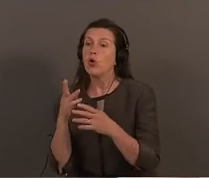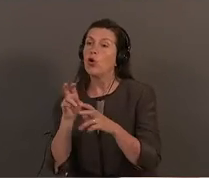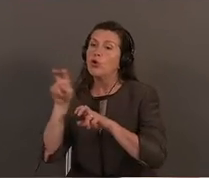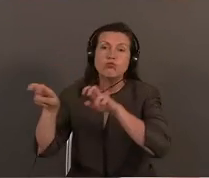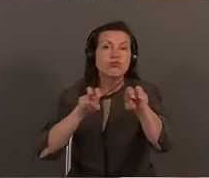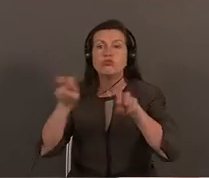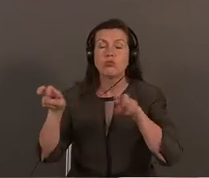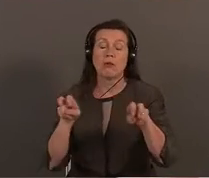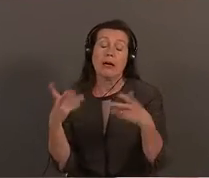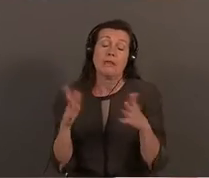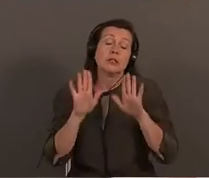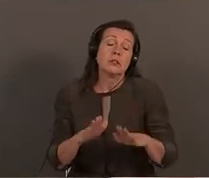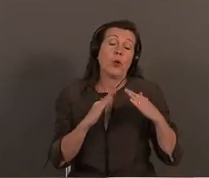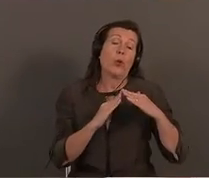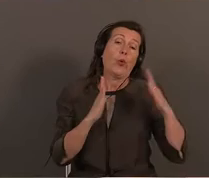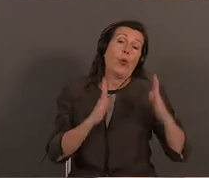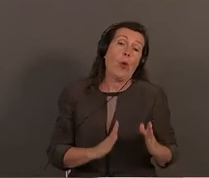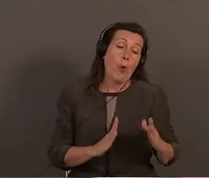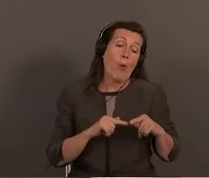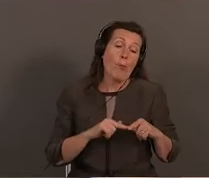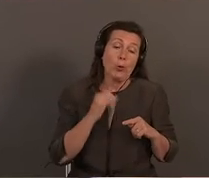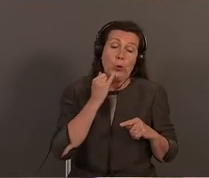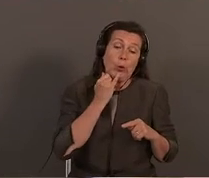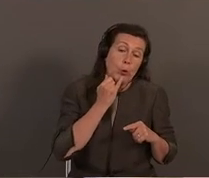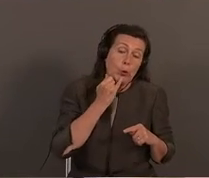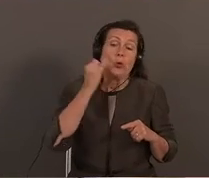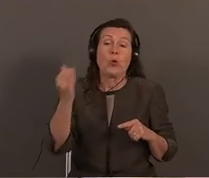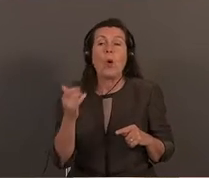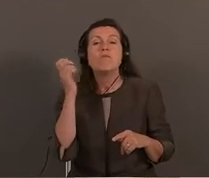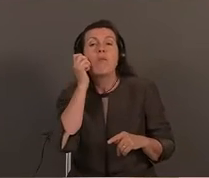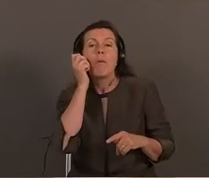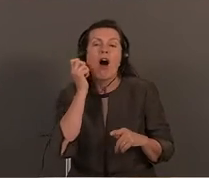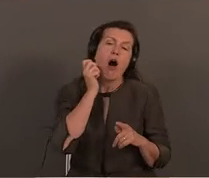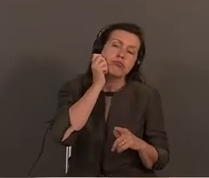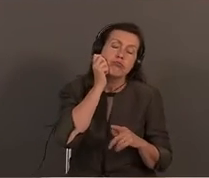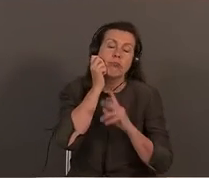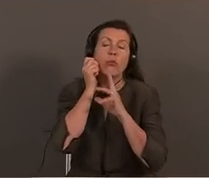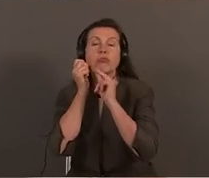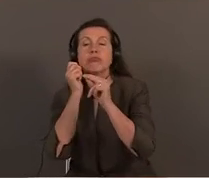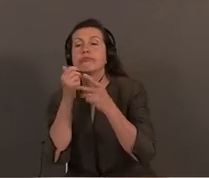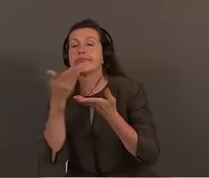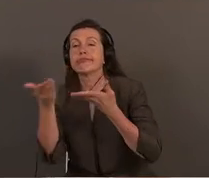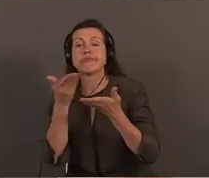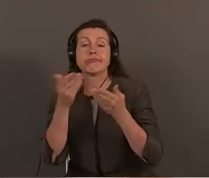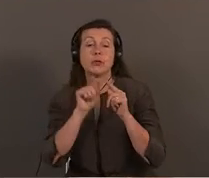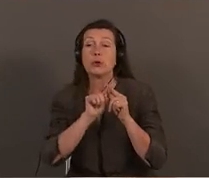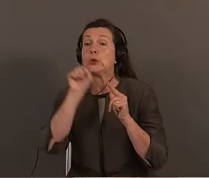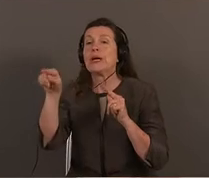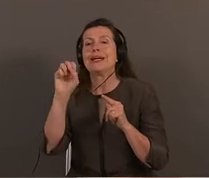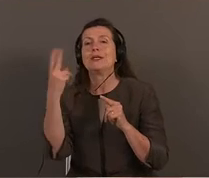if we stay home and call from home with our mobile to somebody else in any other European